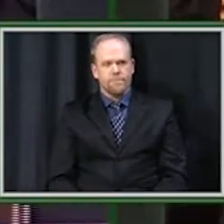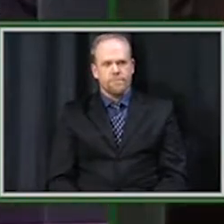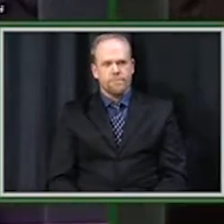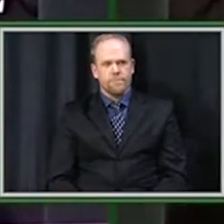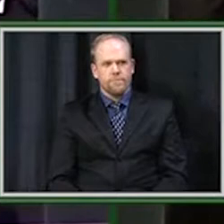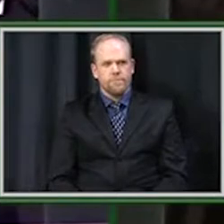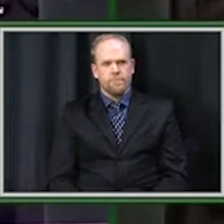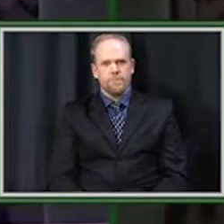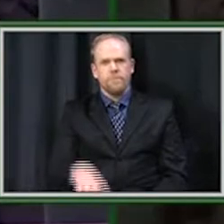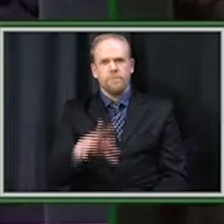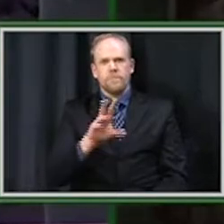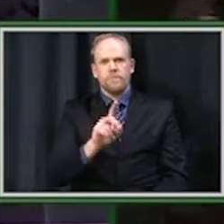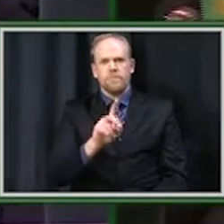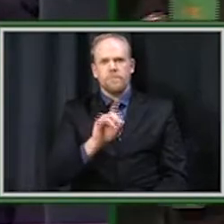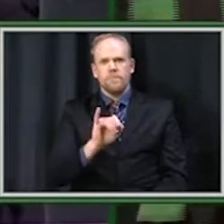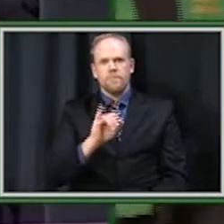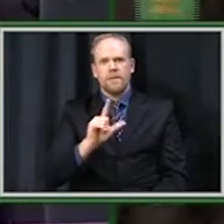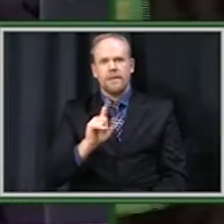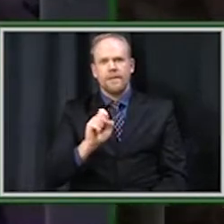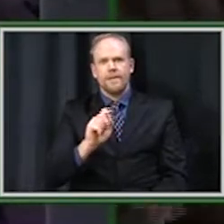Delizia Sidnar.